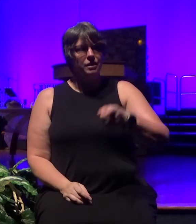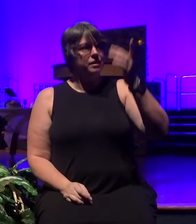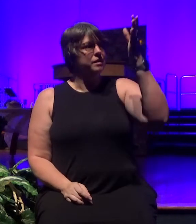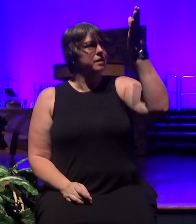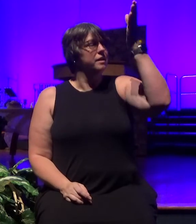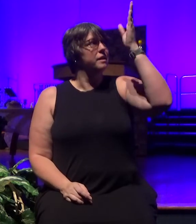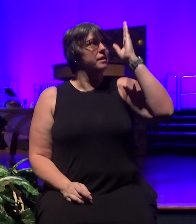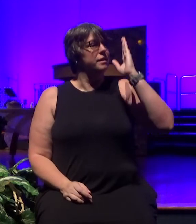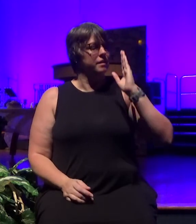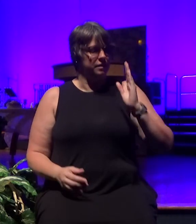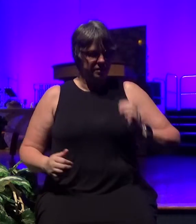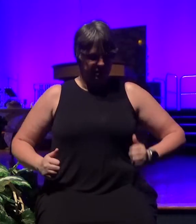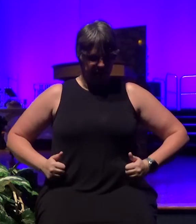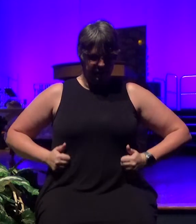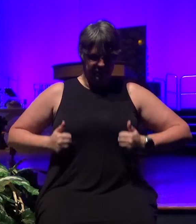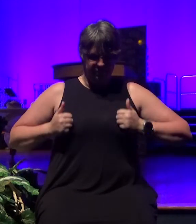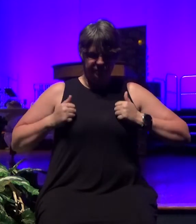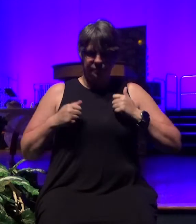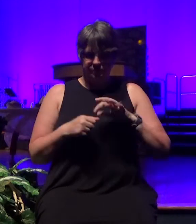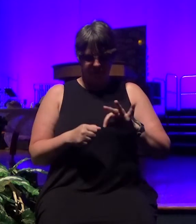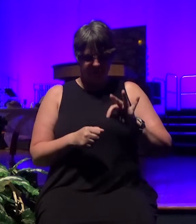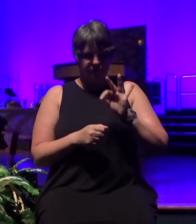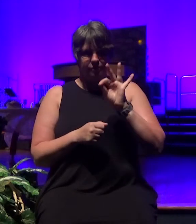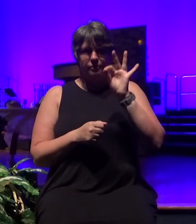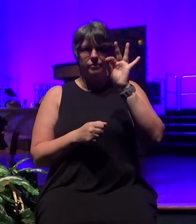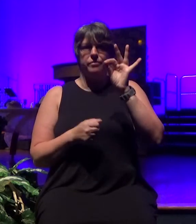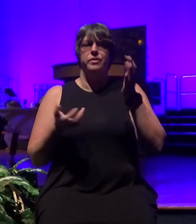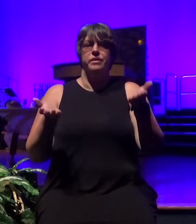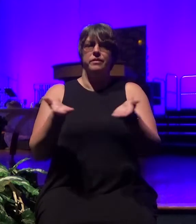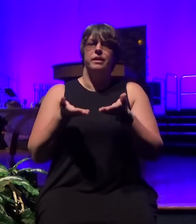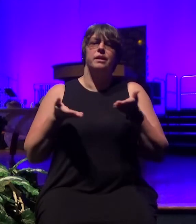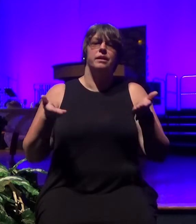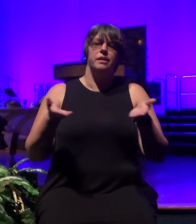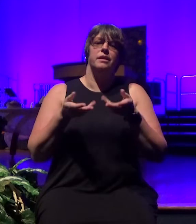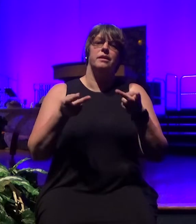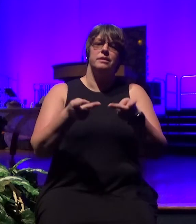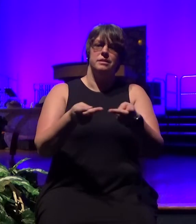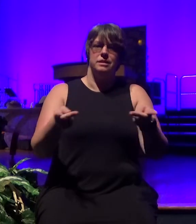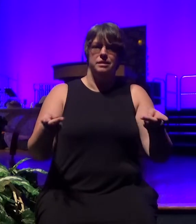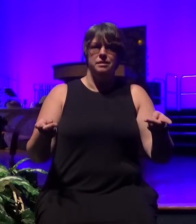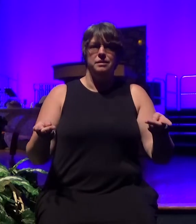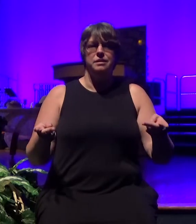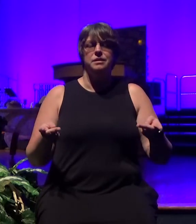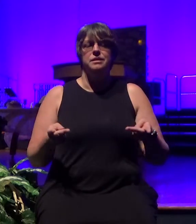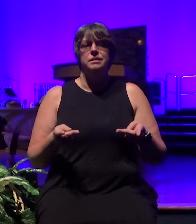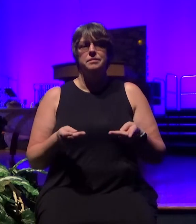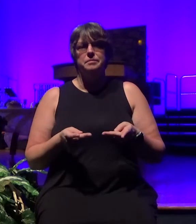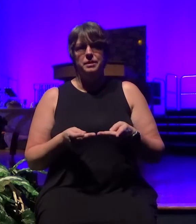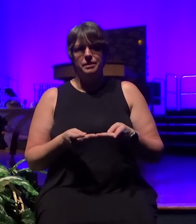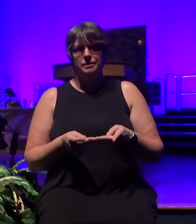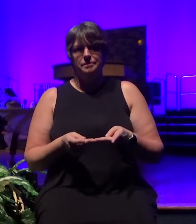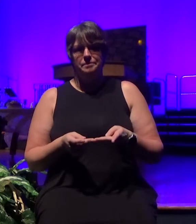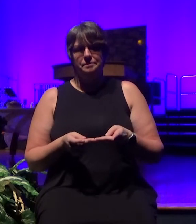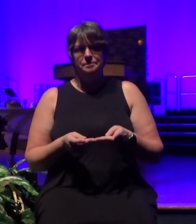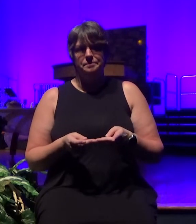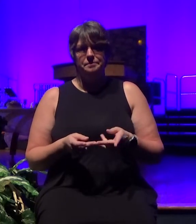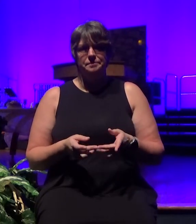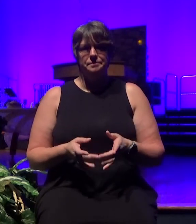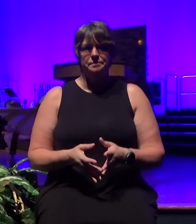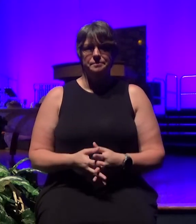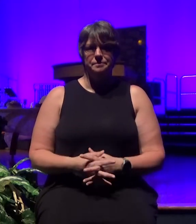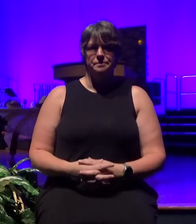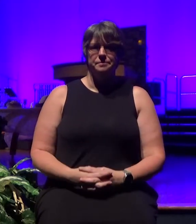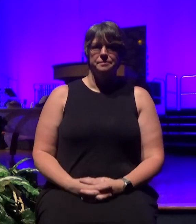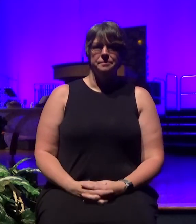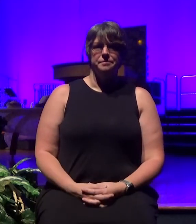Surely the presence of God is in this place.